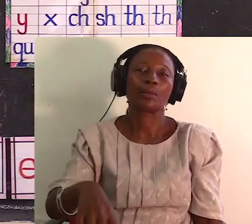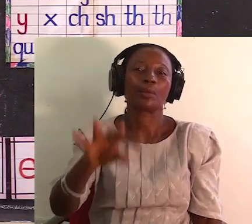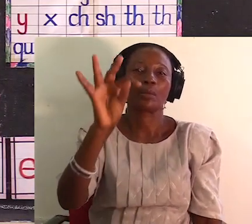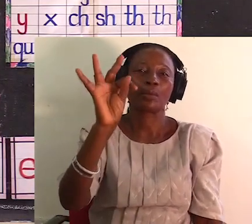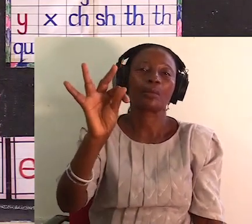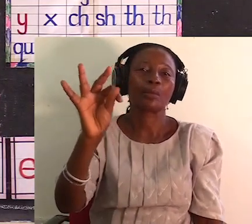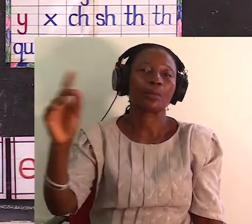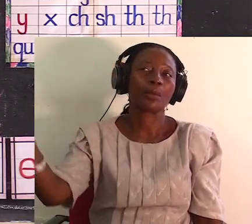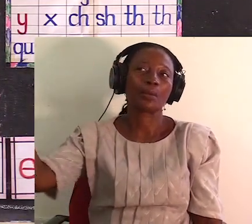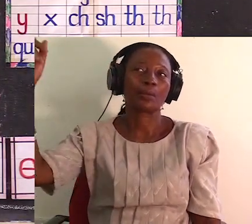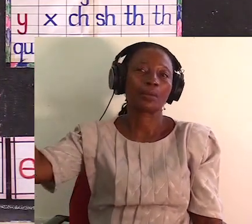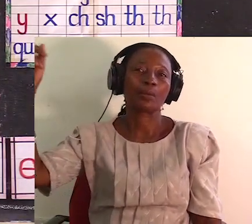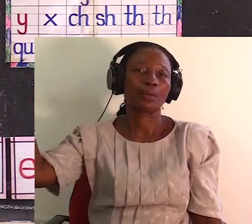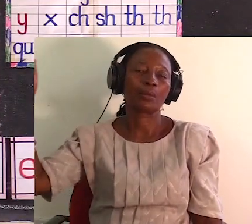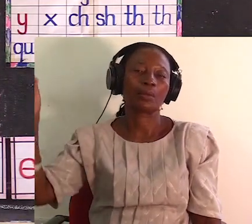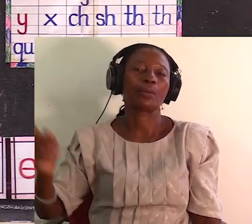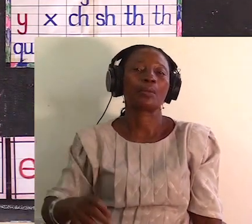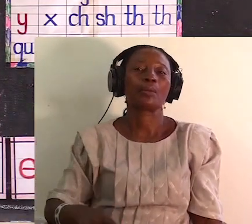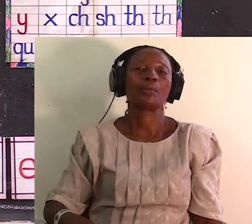fan. Now let's move to